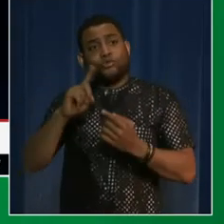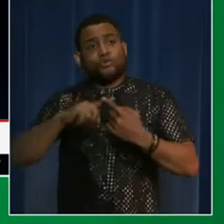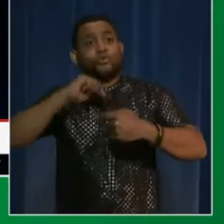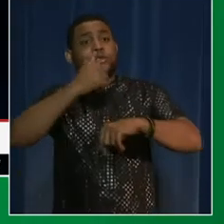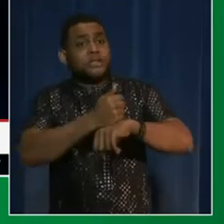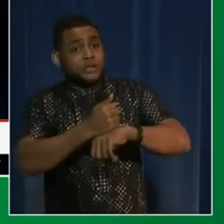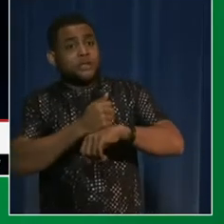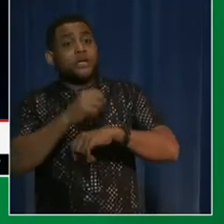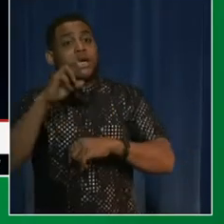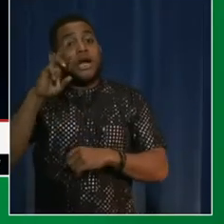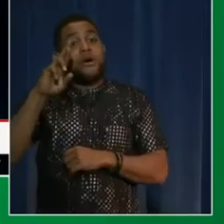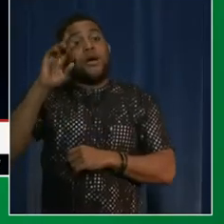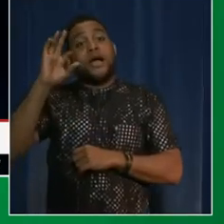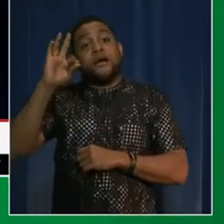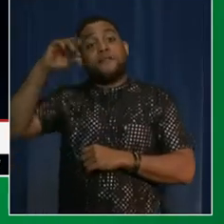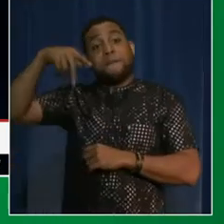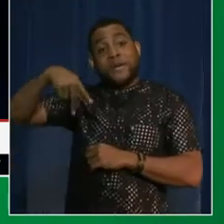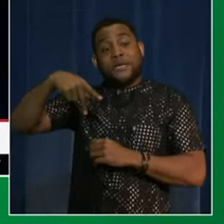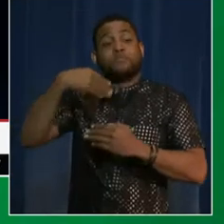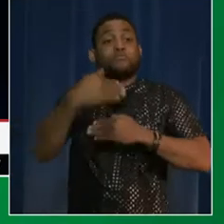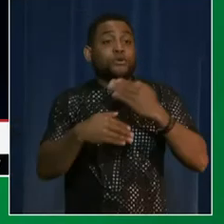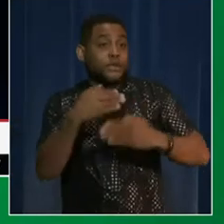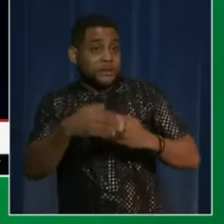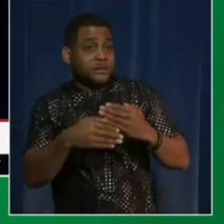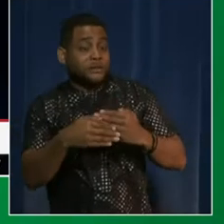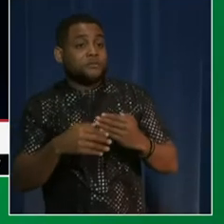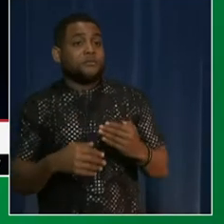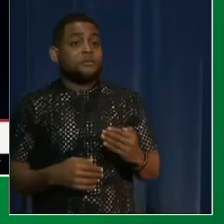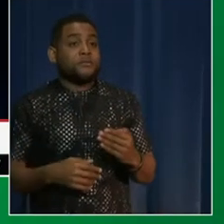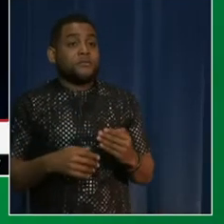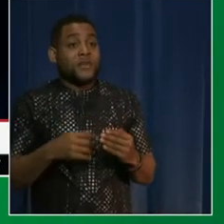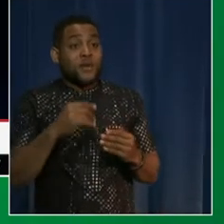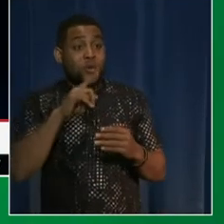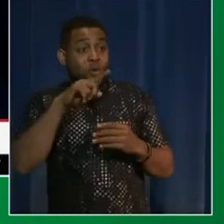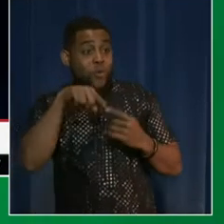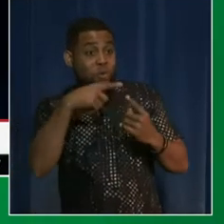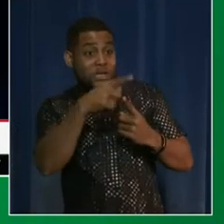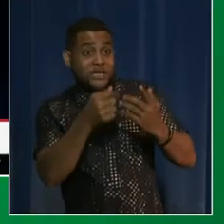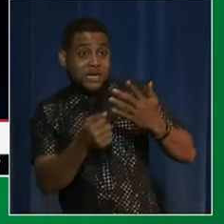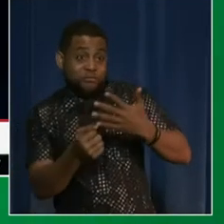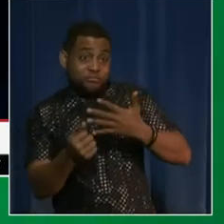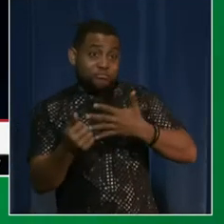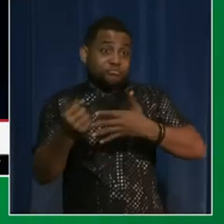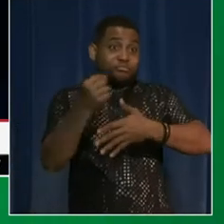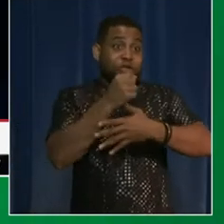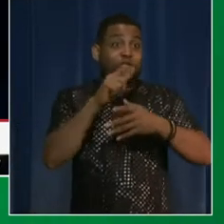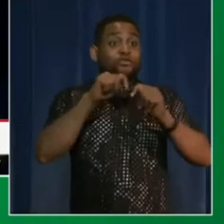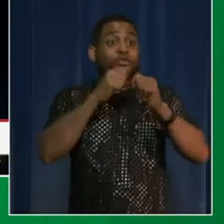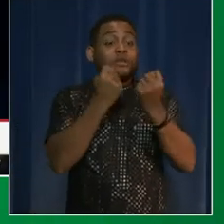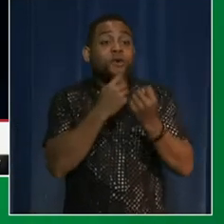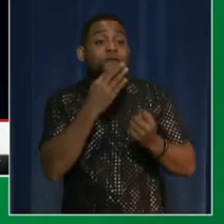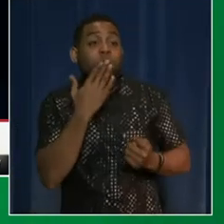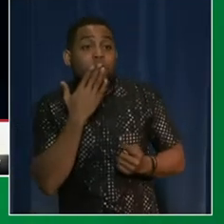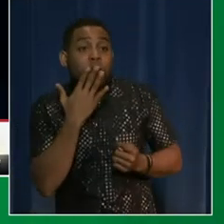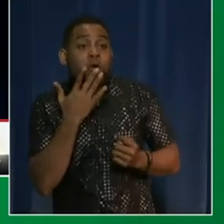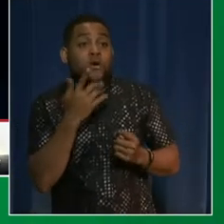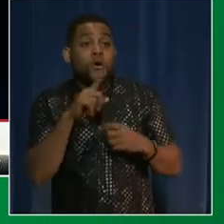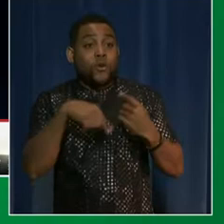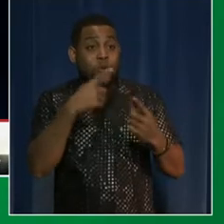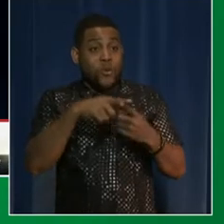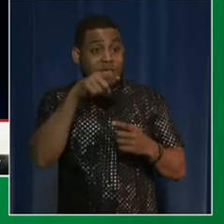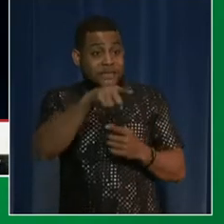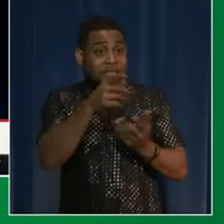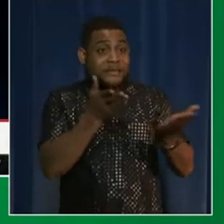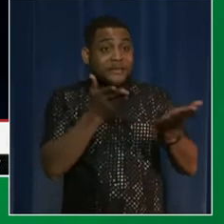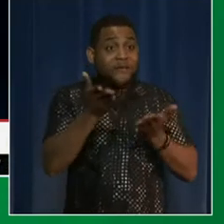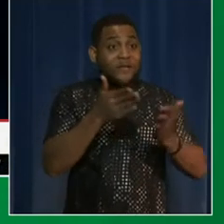in the council, to prioritize developers and development teams of color when they serve as primes in equity